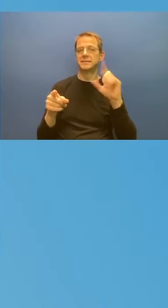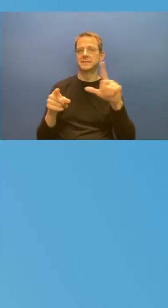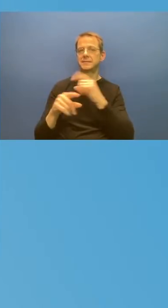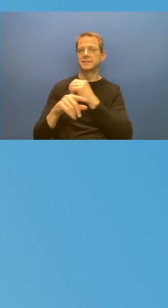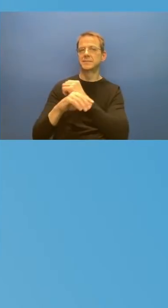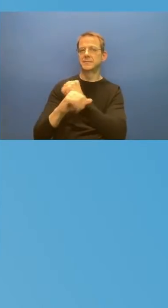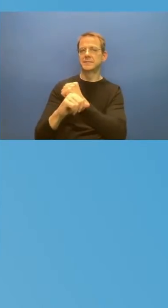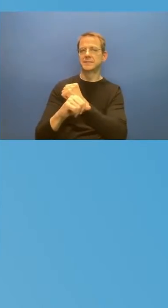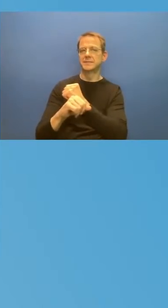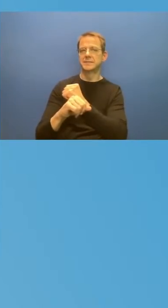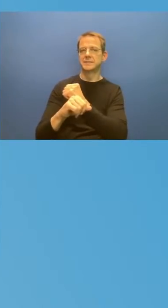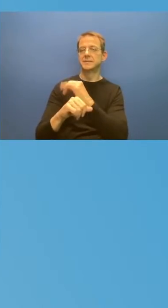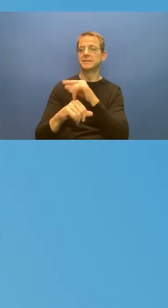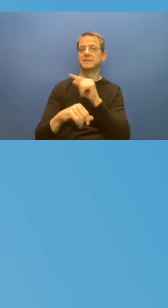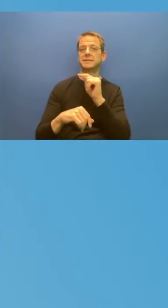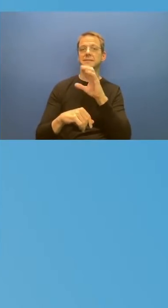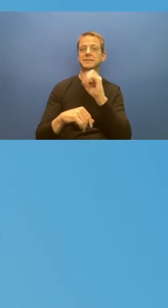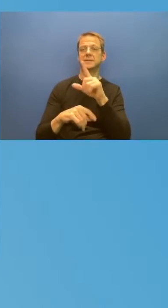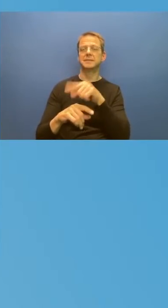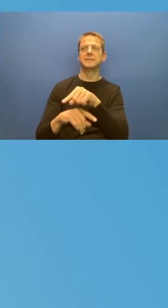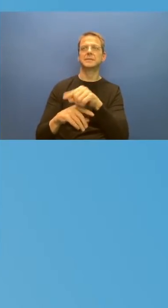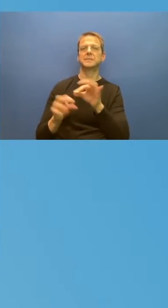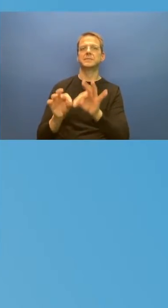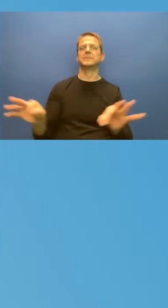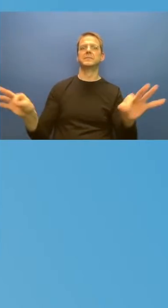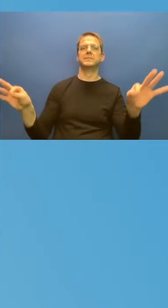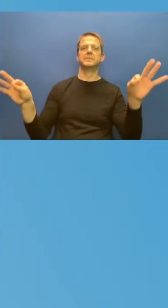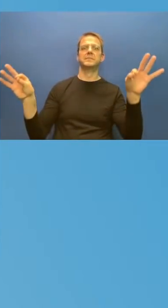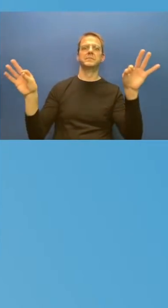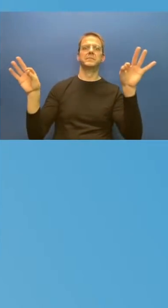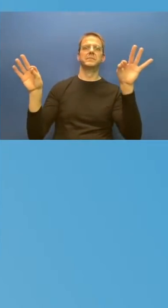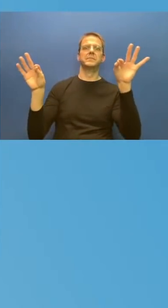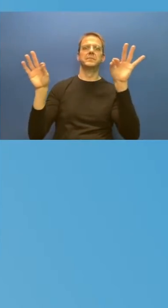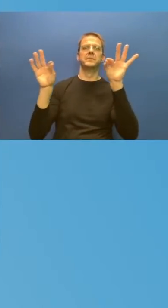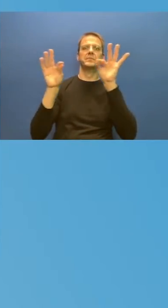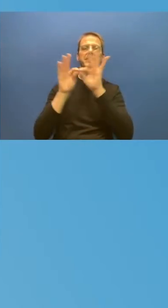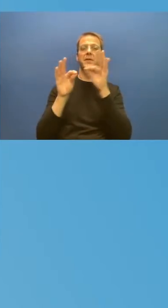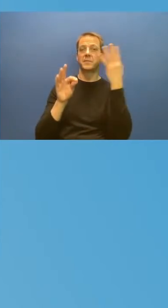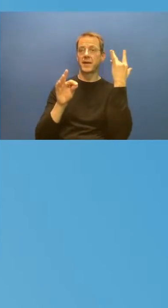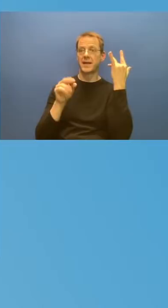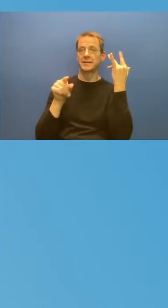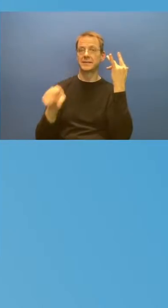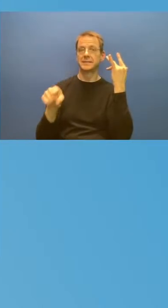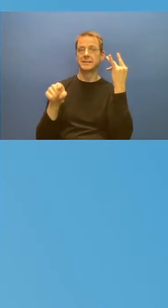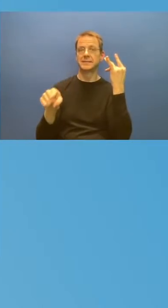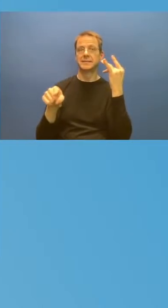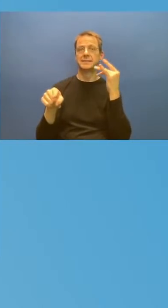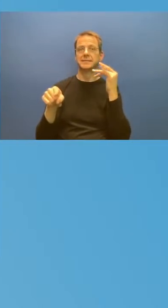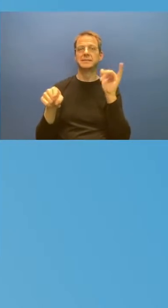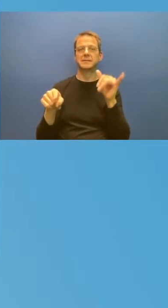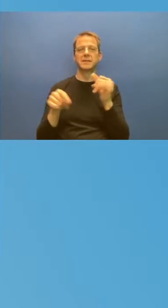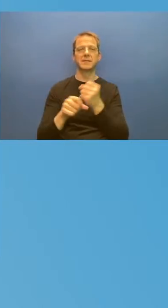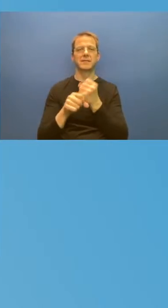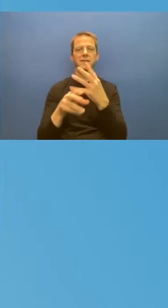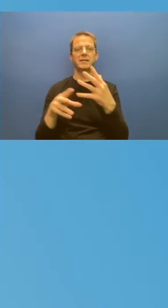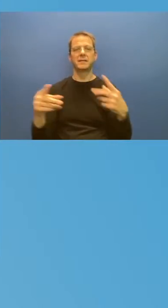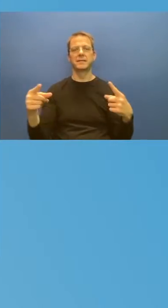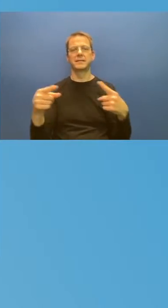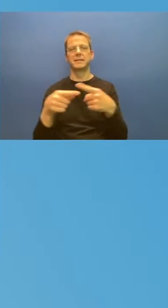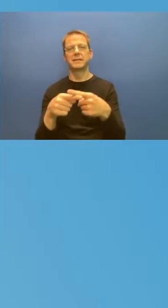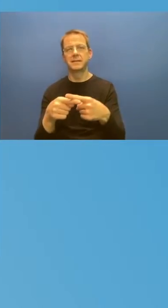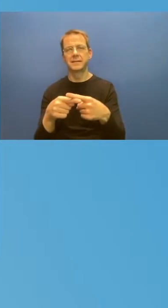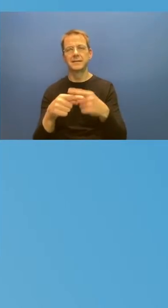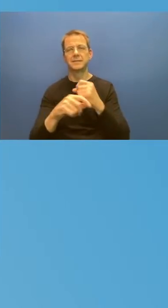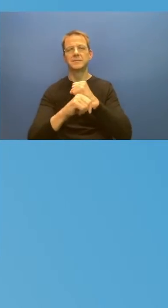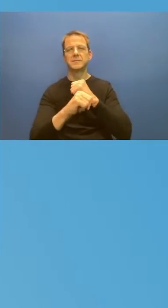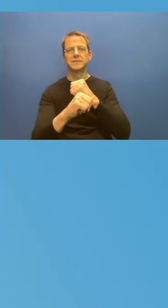actually induces a more cross-reactive or cross-protective response. So I think we're really lucky in that regard.